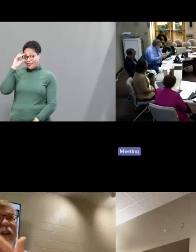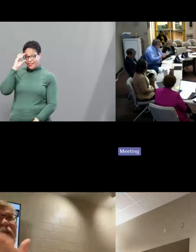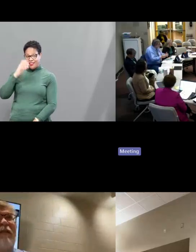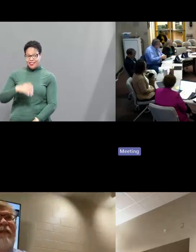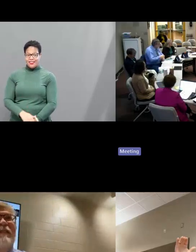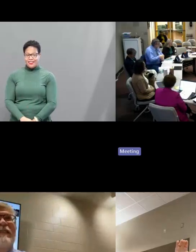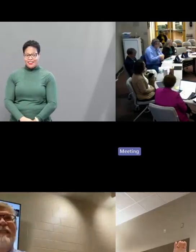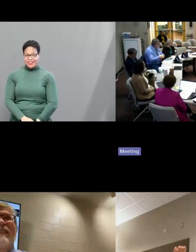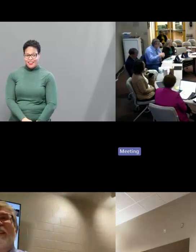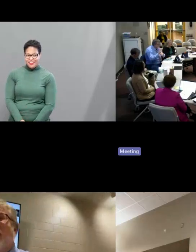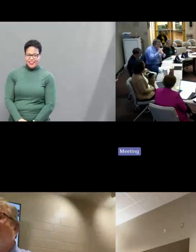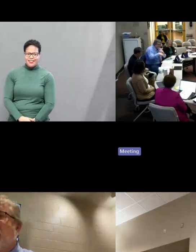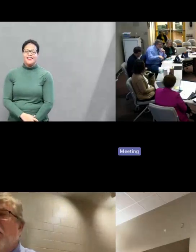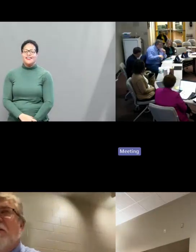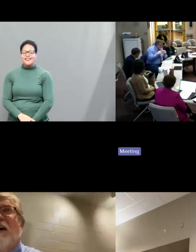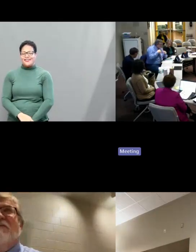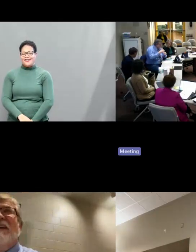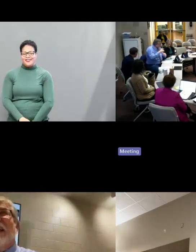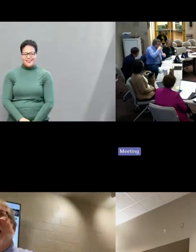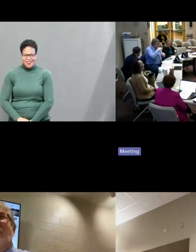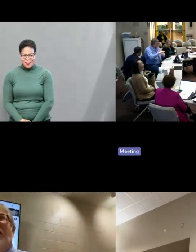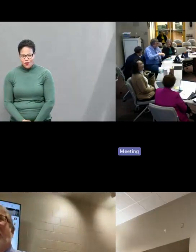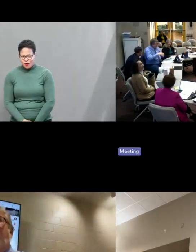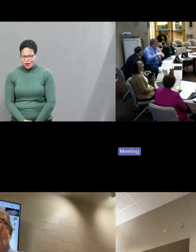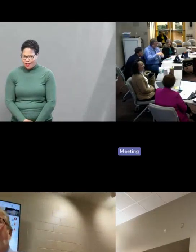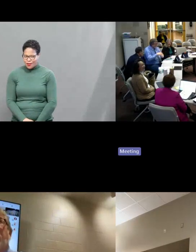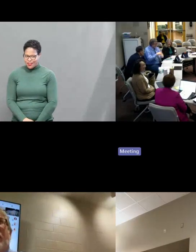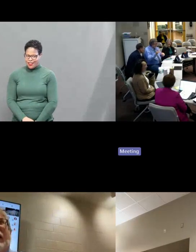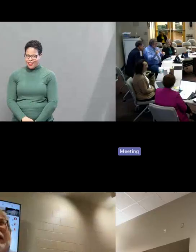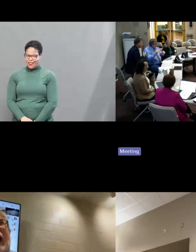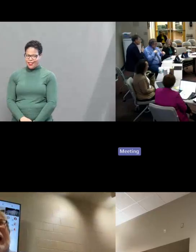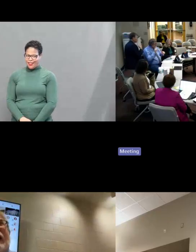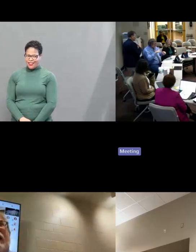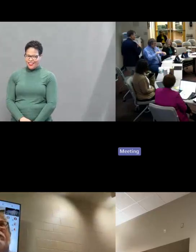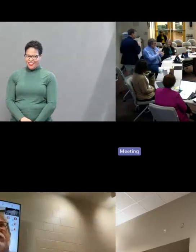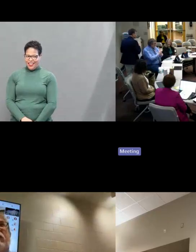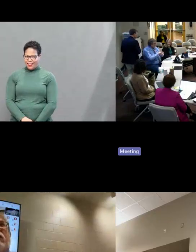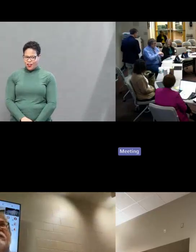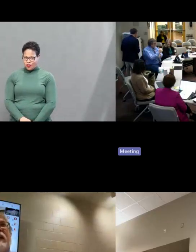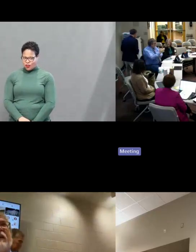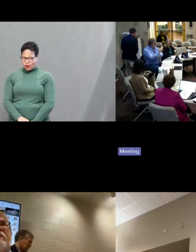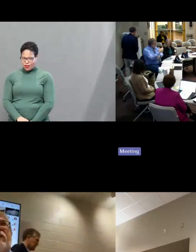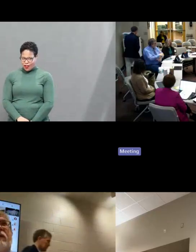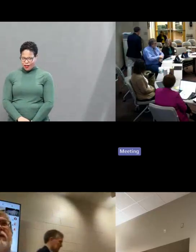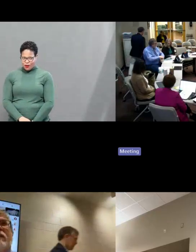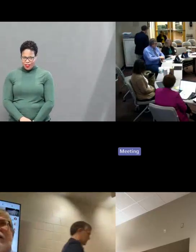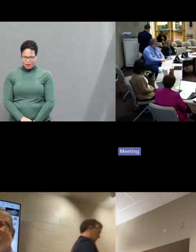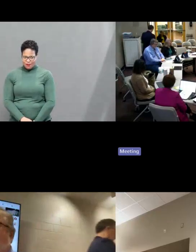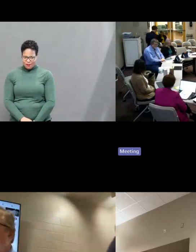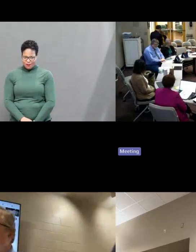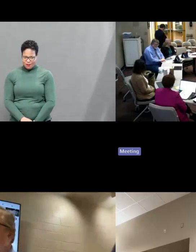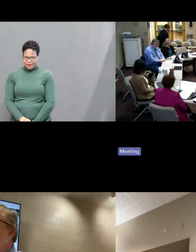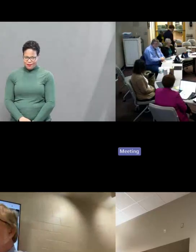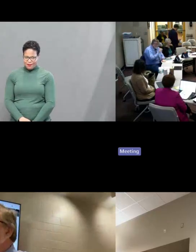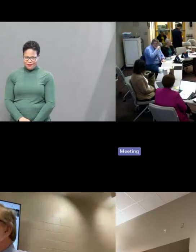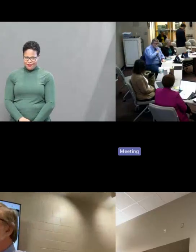Yeah. You were never a little boy, you were always a big boy. When I was a kid, yeah, I had to go to school Saturday